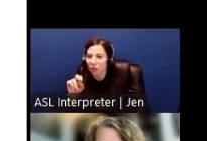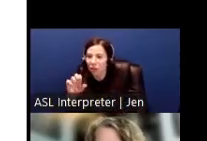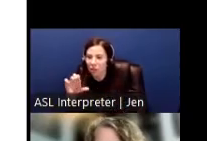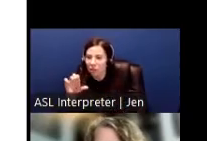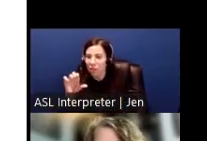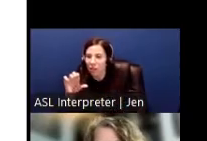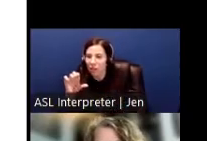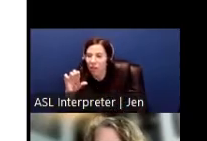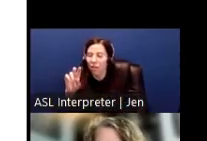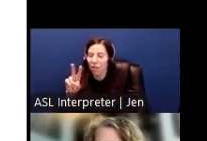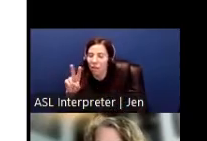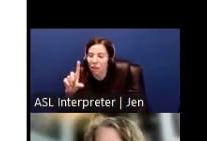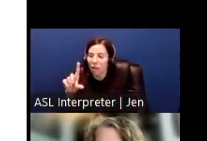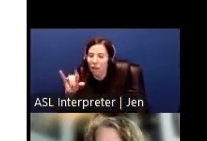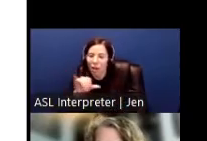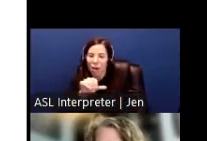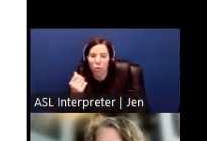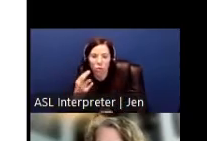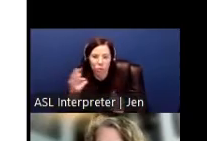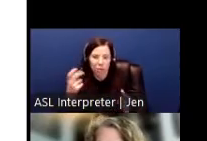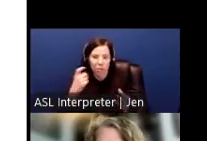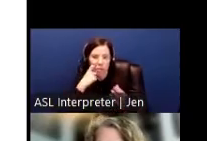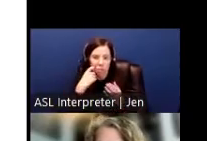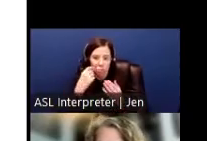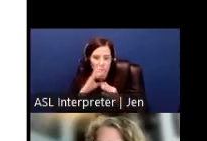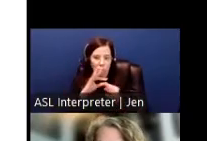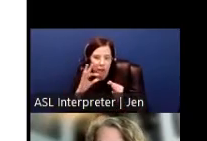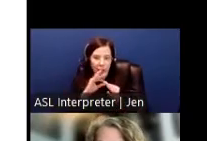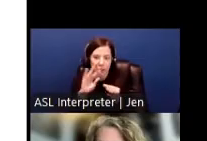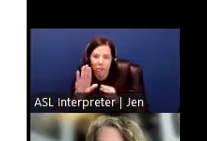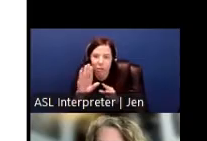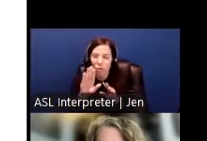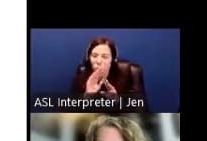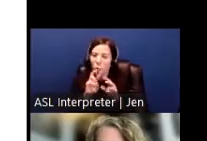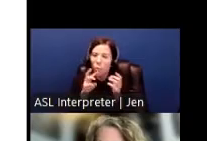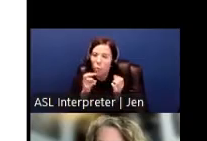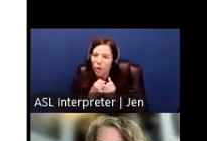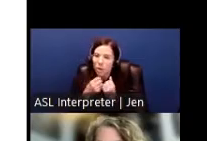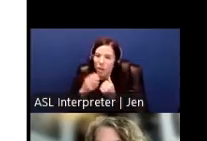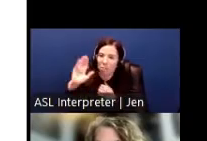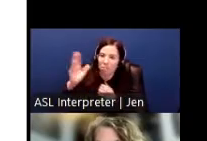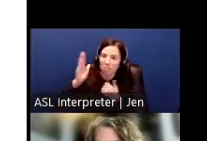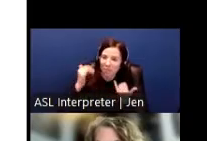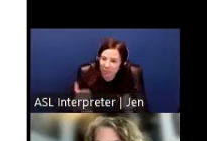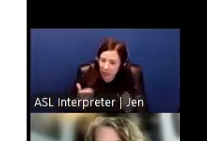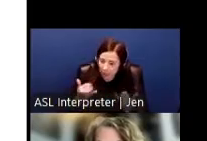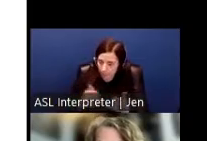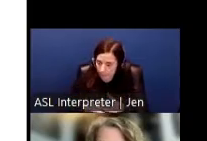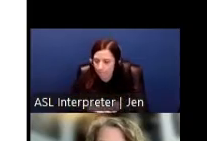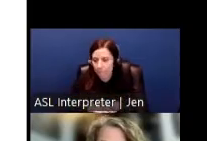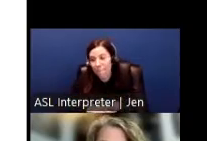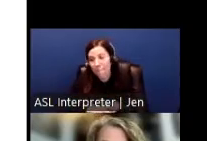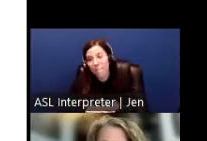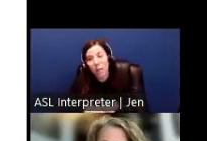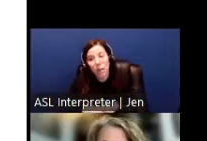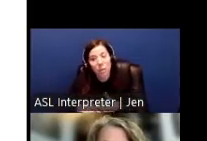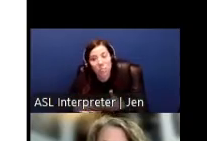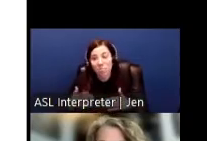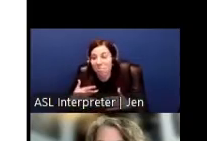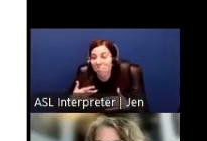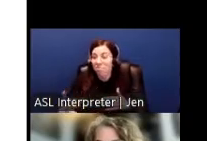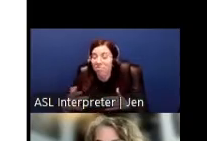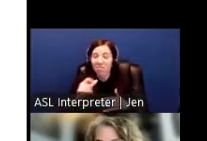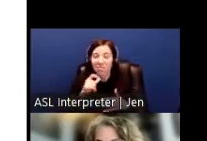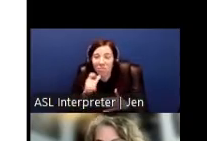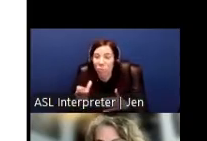other resources that we've provided, or that you provided in your webinar presentation as well. A lot of times we don't